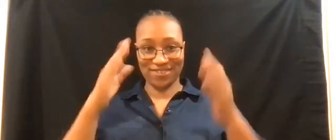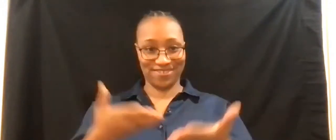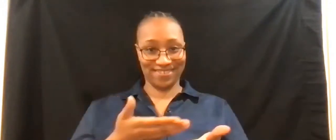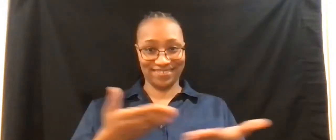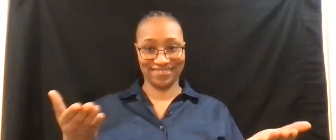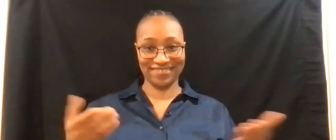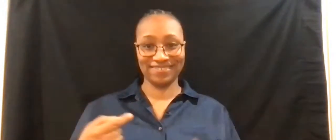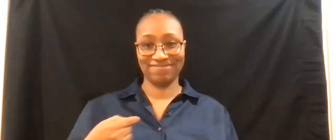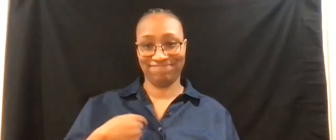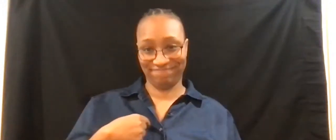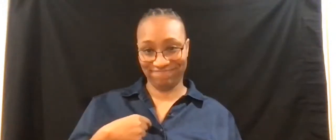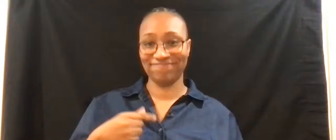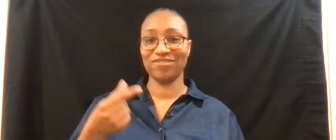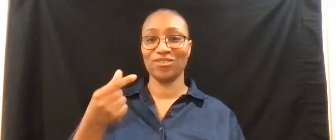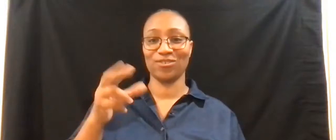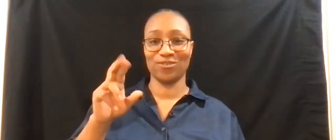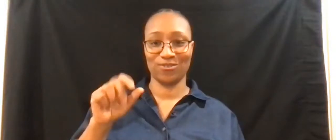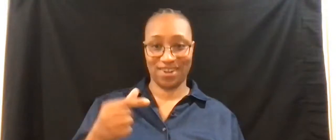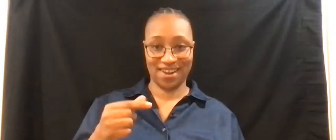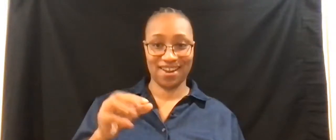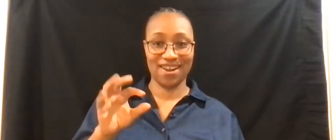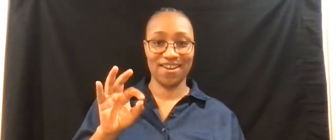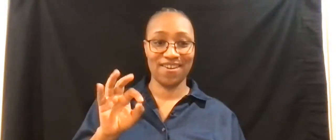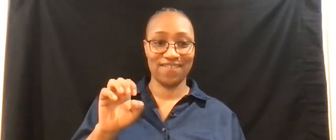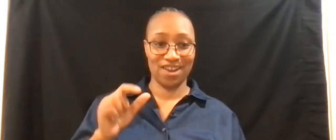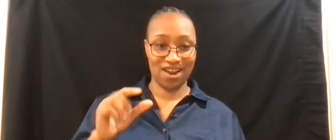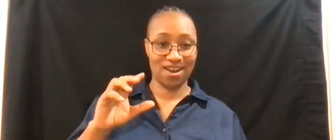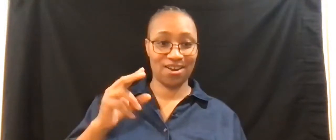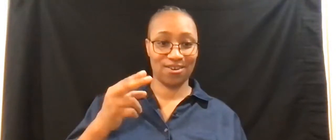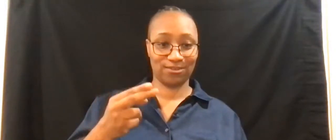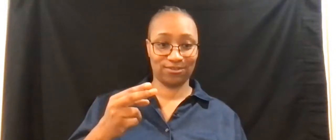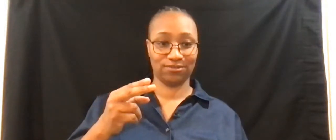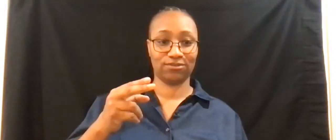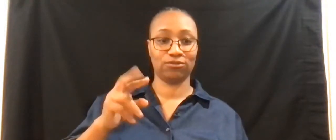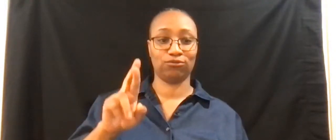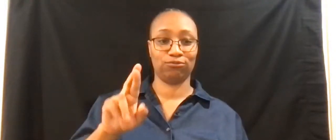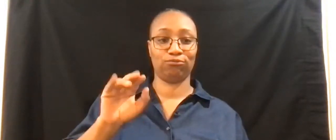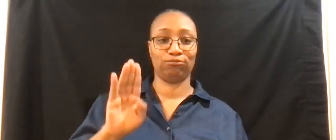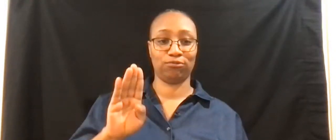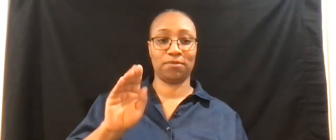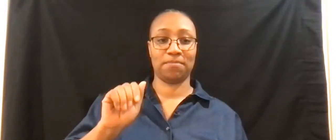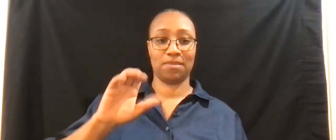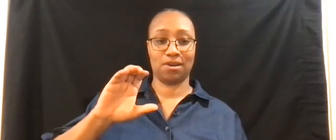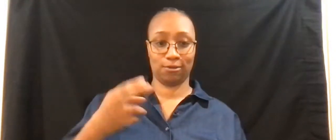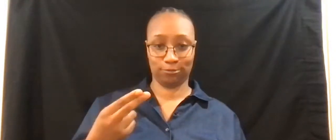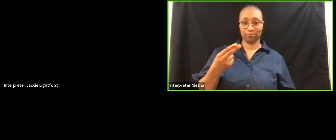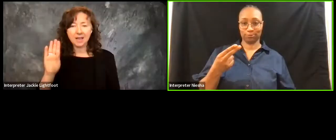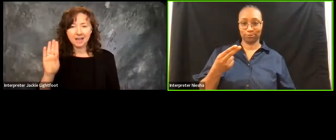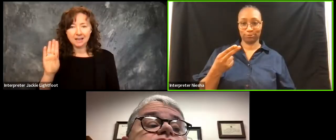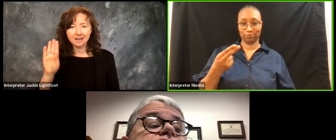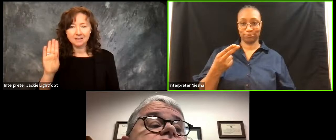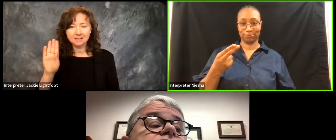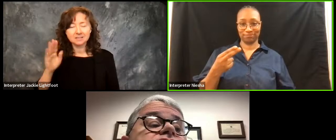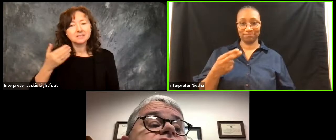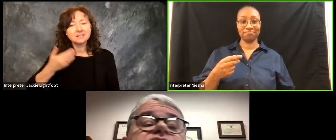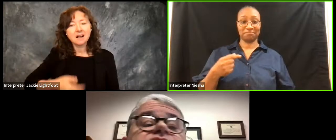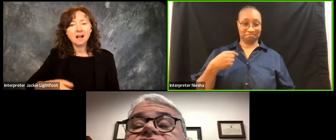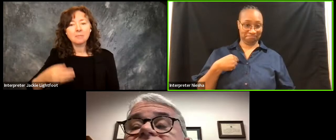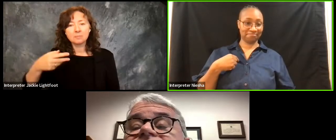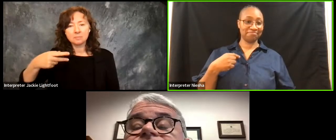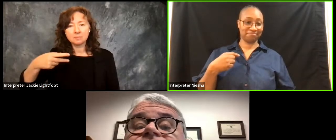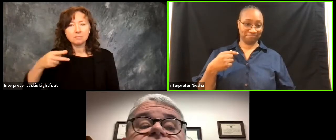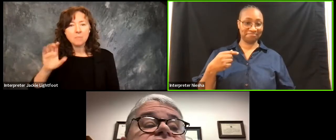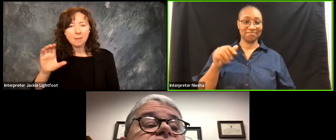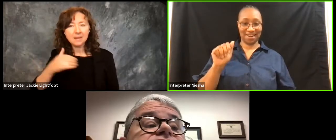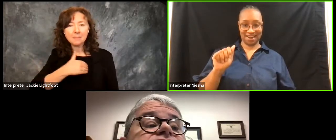and I am the Chair of the United States Access Board. And I am also the public member of the Access Board from